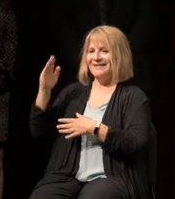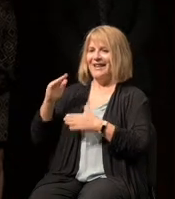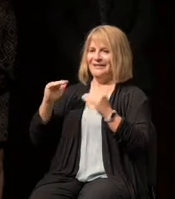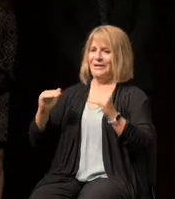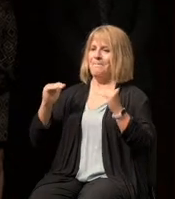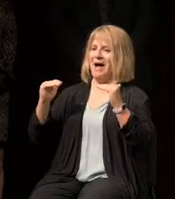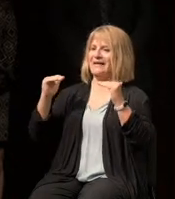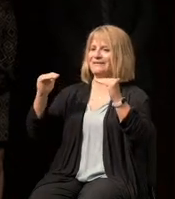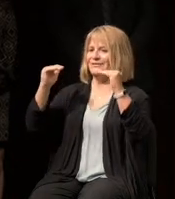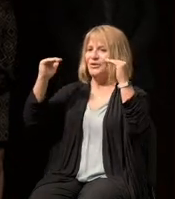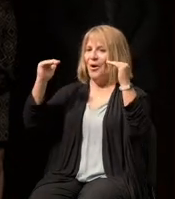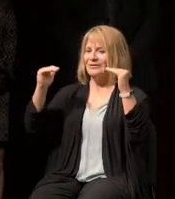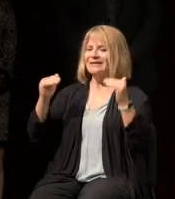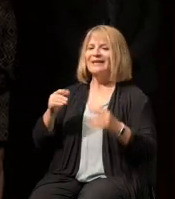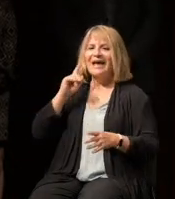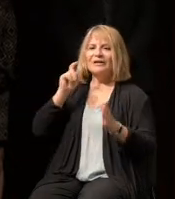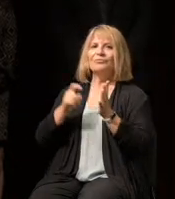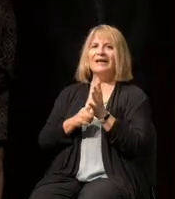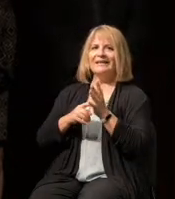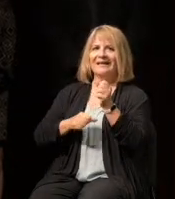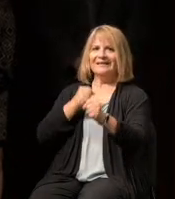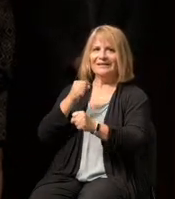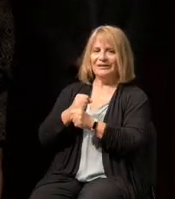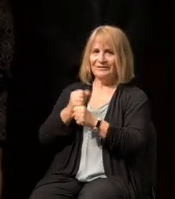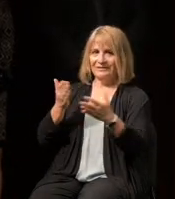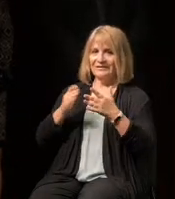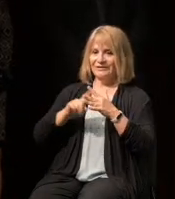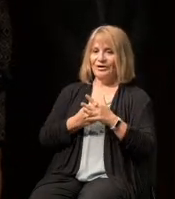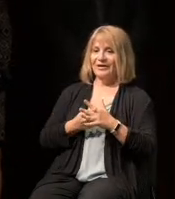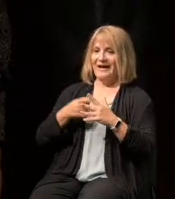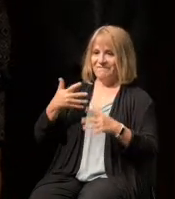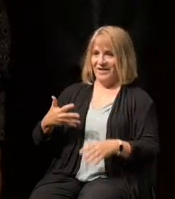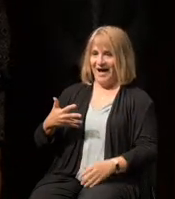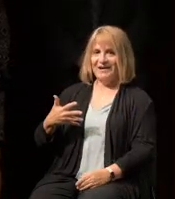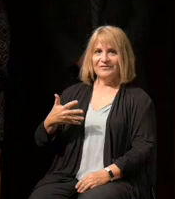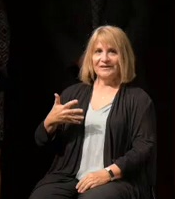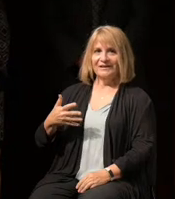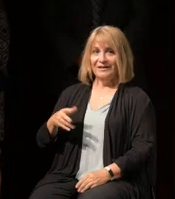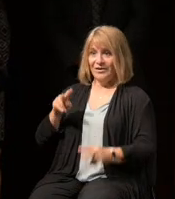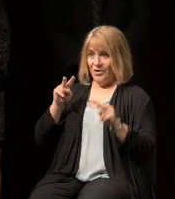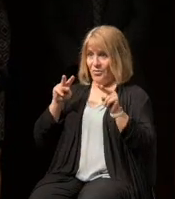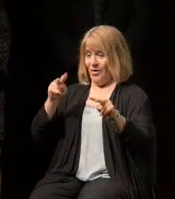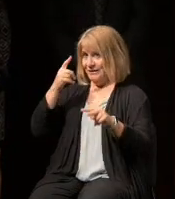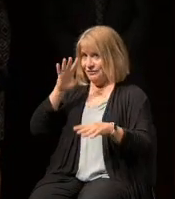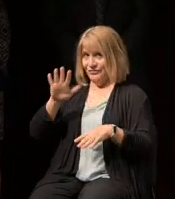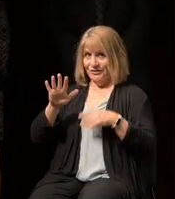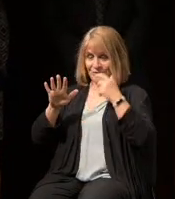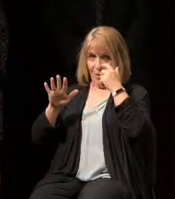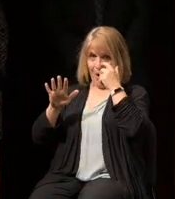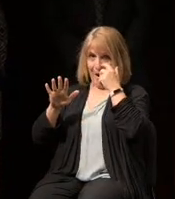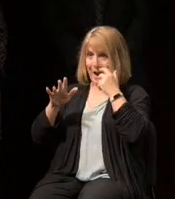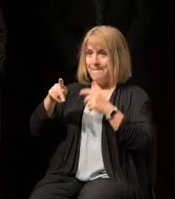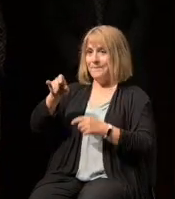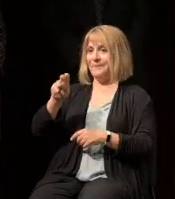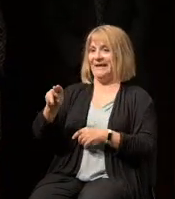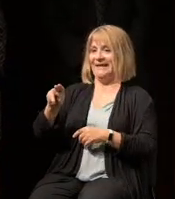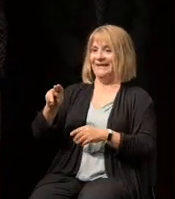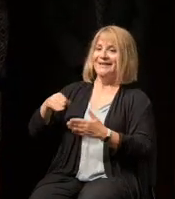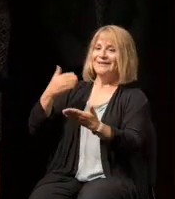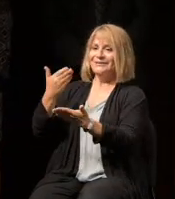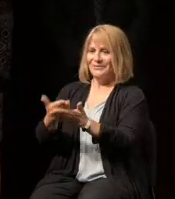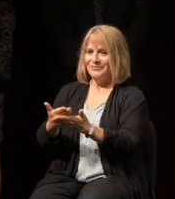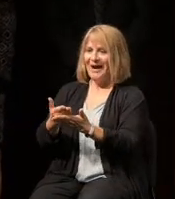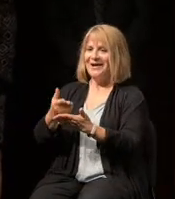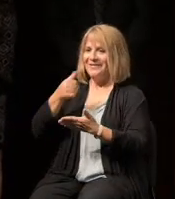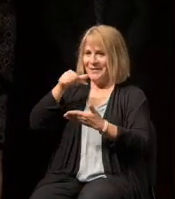and recognizing years of service beginning at the 5-year anniversary. Watch for your pin to arrive in the mail. And today we